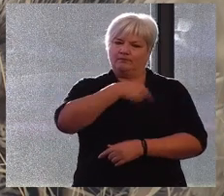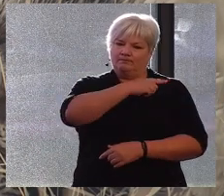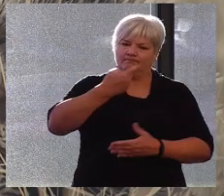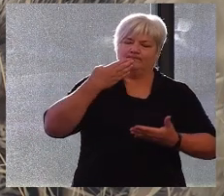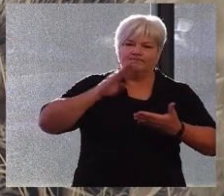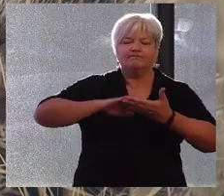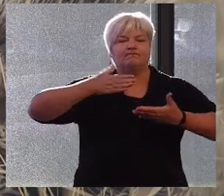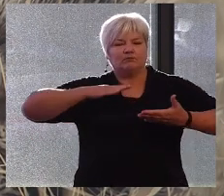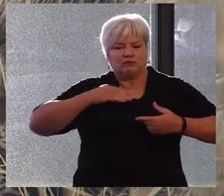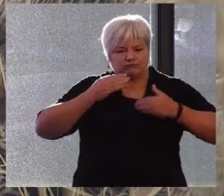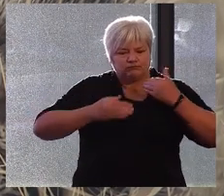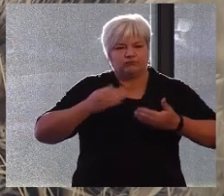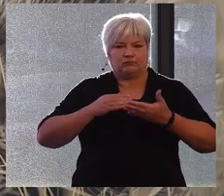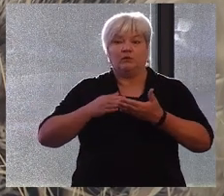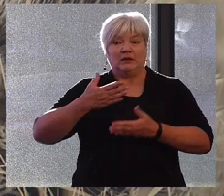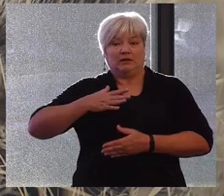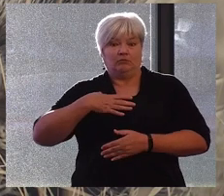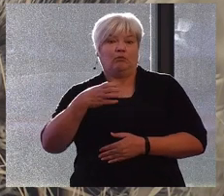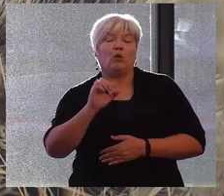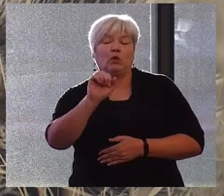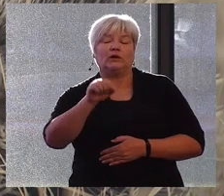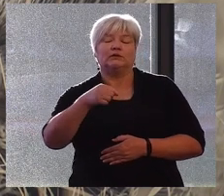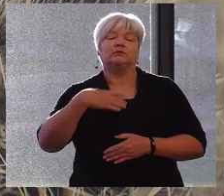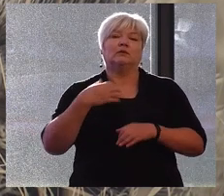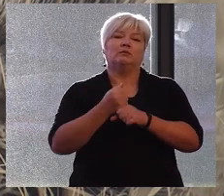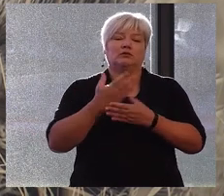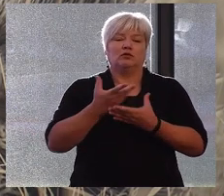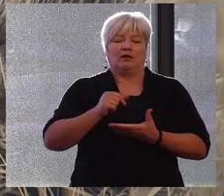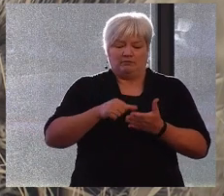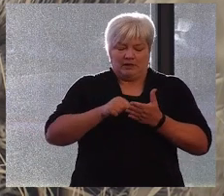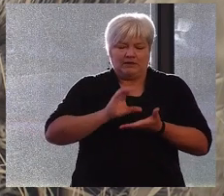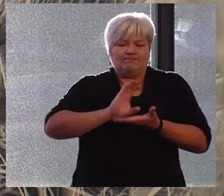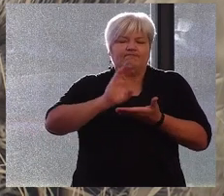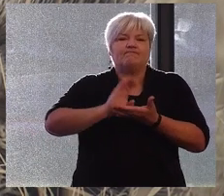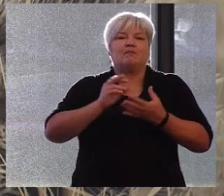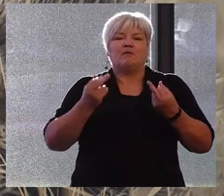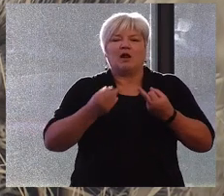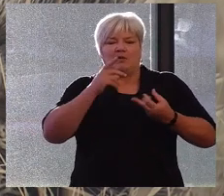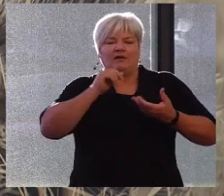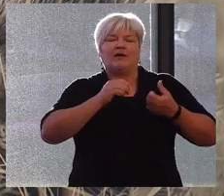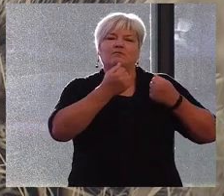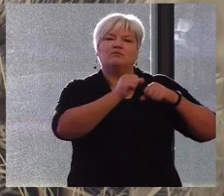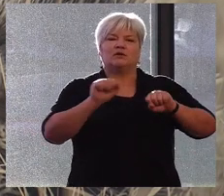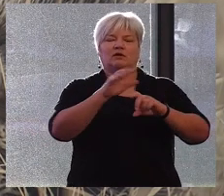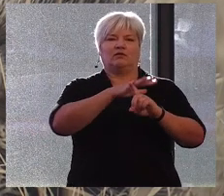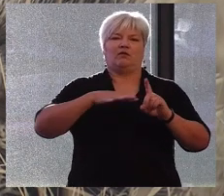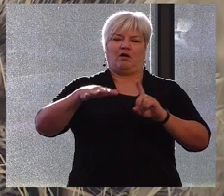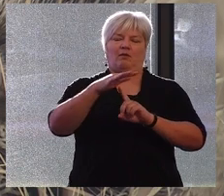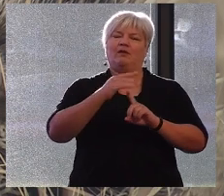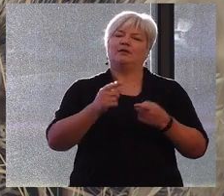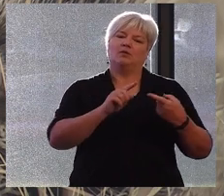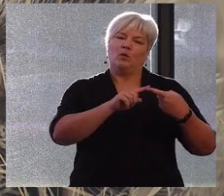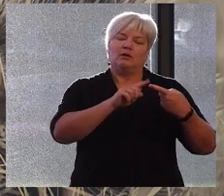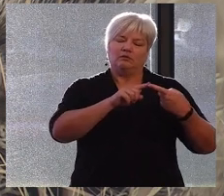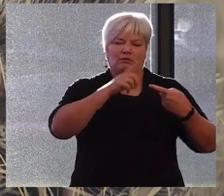we need to do more. But making sure we have the necessary funding to protect our environment is just one element of creating a sustainable